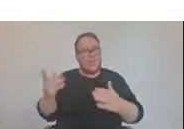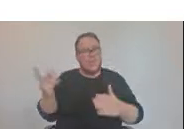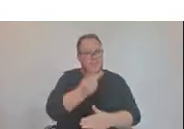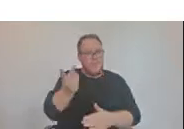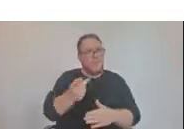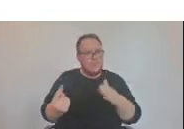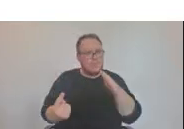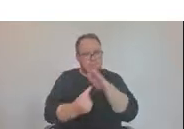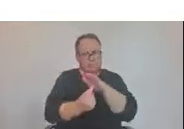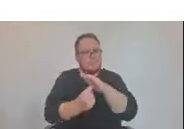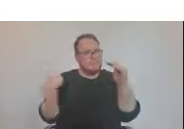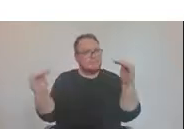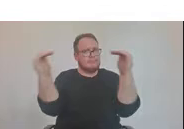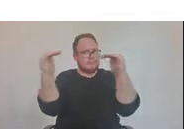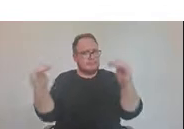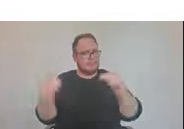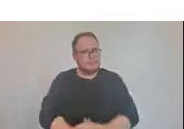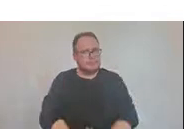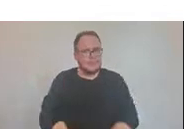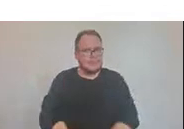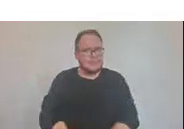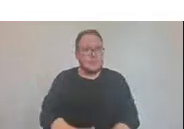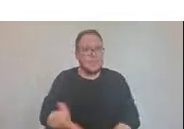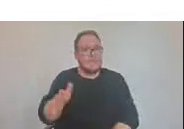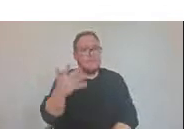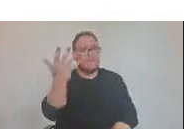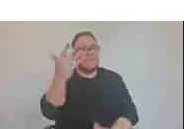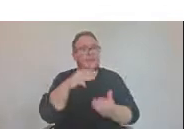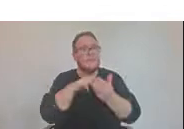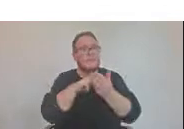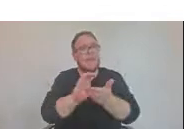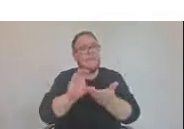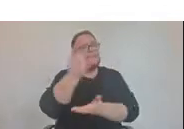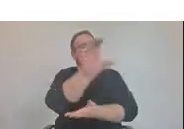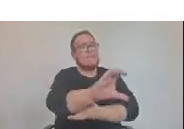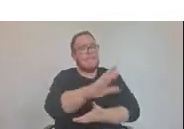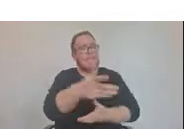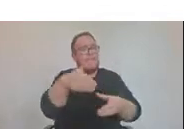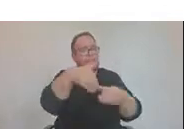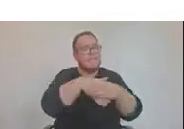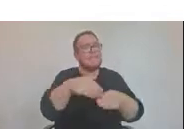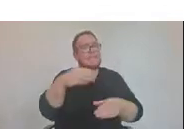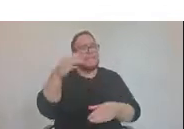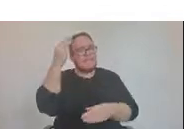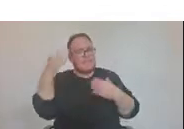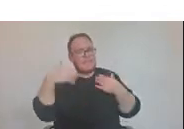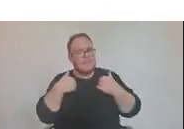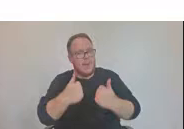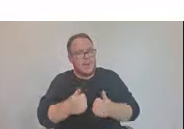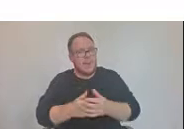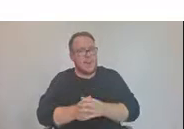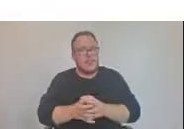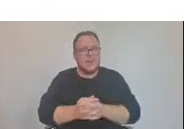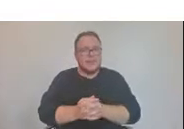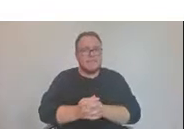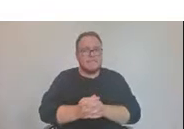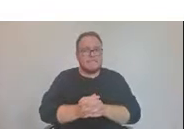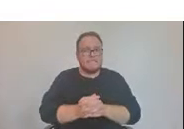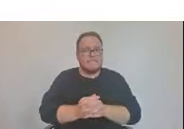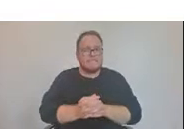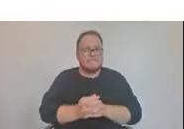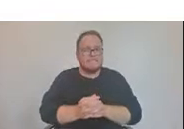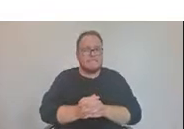year, and we have also delivered last year and will again do so this year our mental health investment standard commitments, which is around year on year